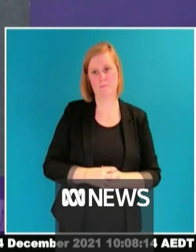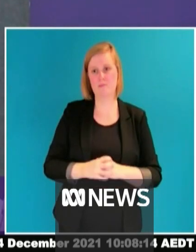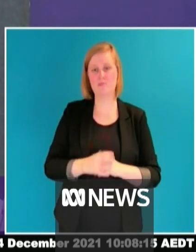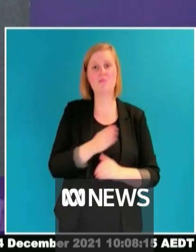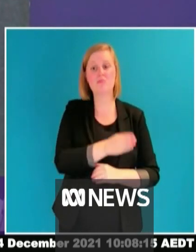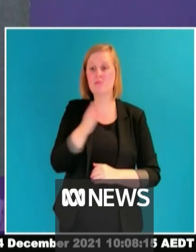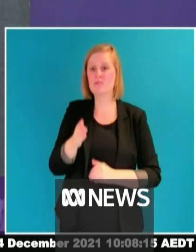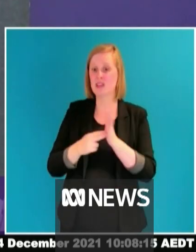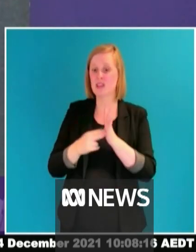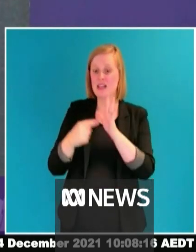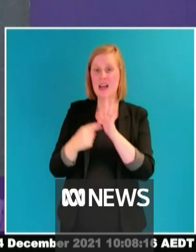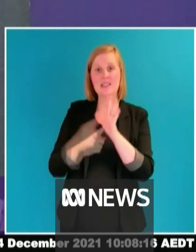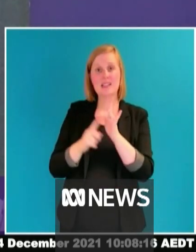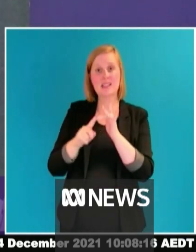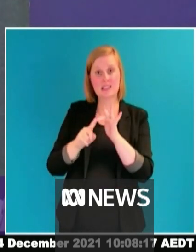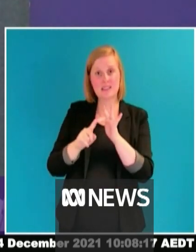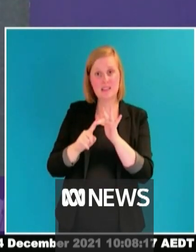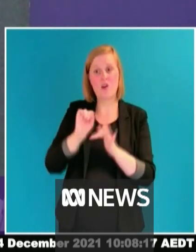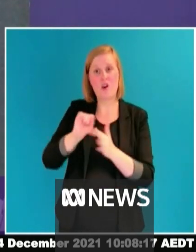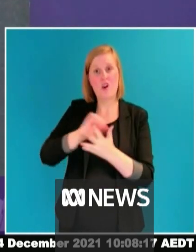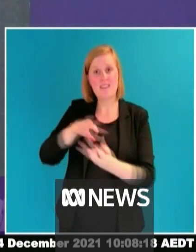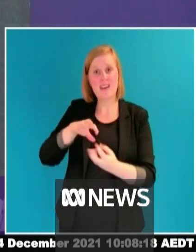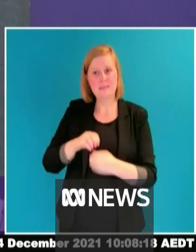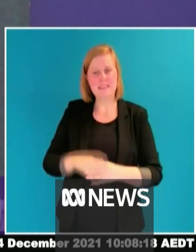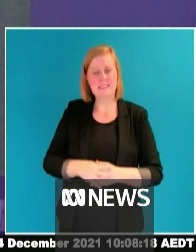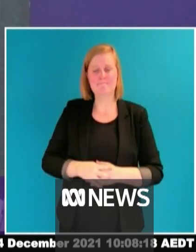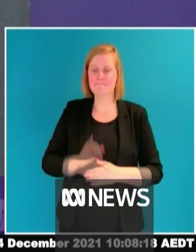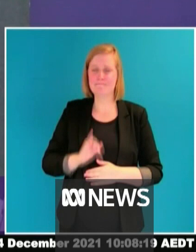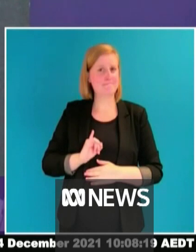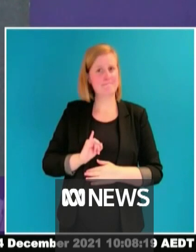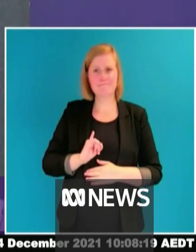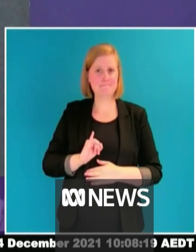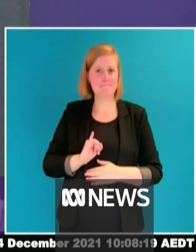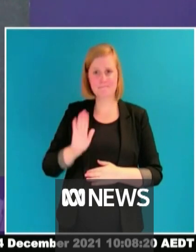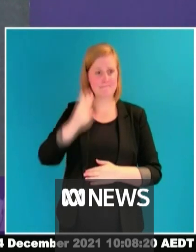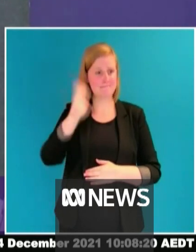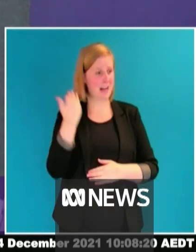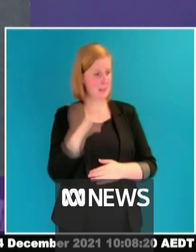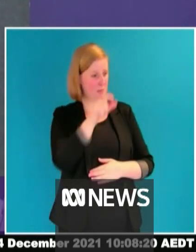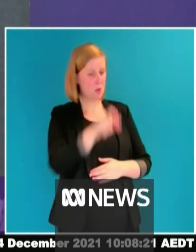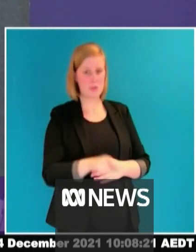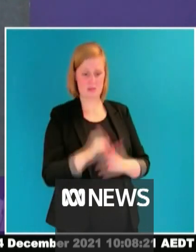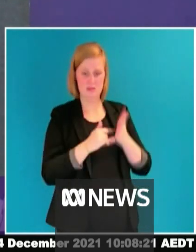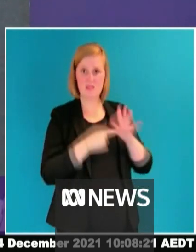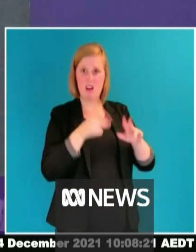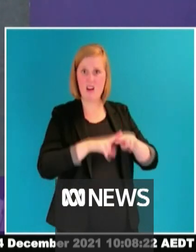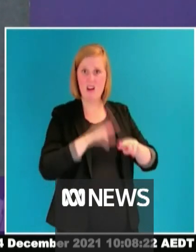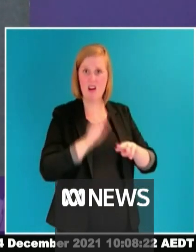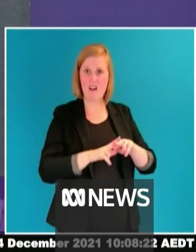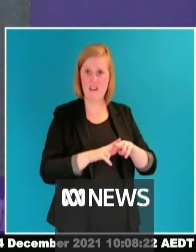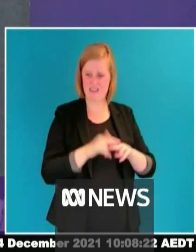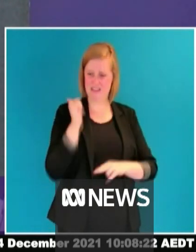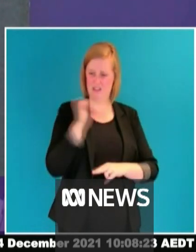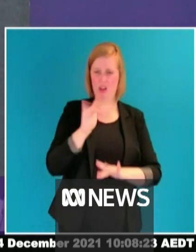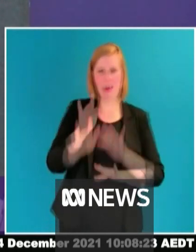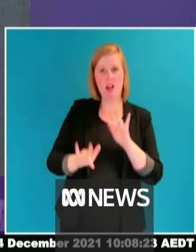sexual misconduct by a staff member is completely unacceptable. And I acknowledge the pain and trauma that has caused Natalie